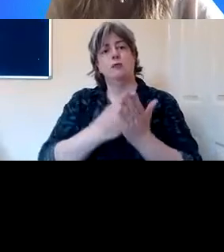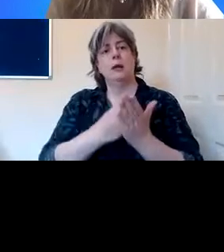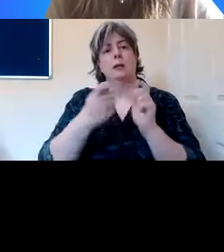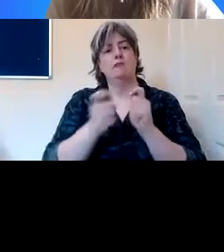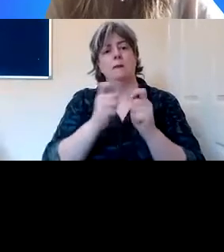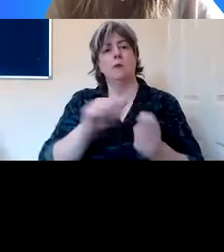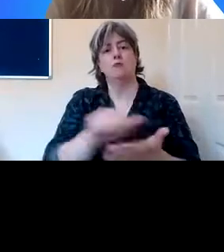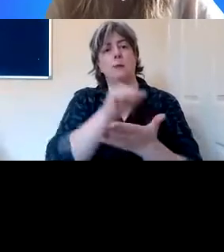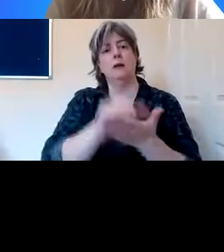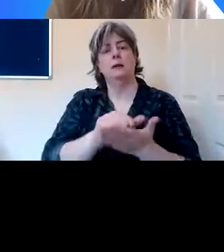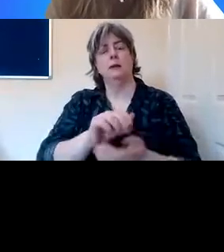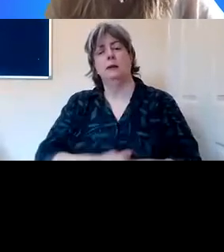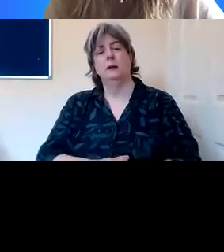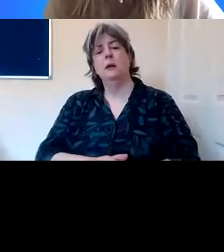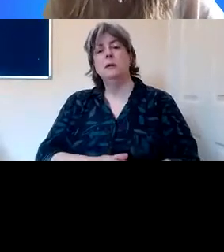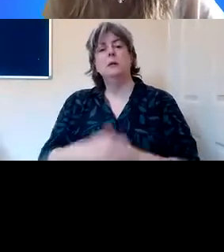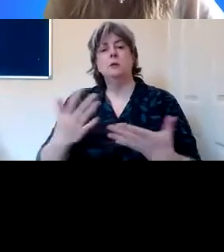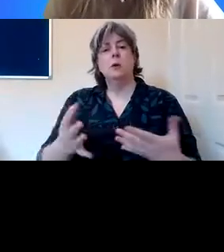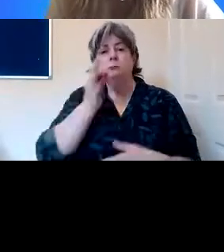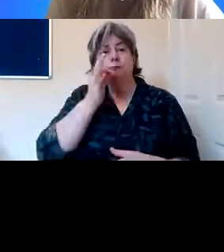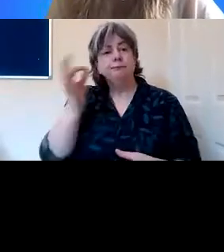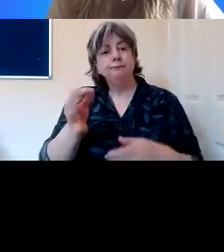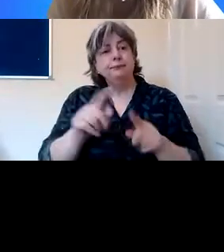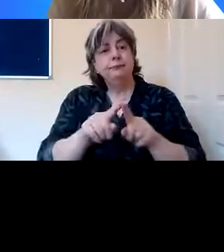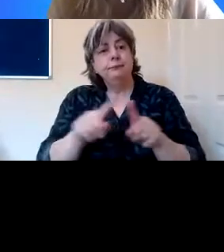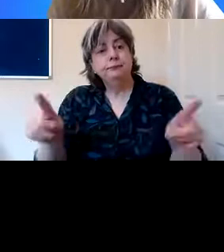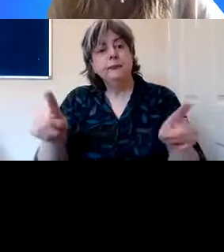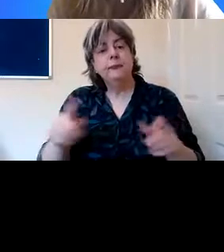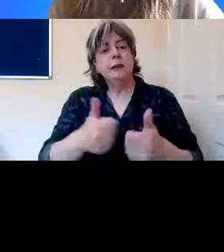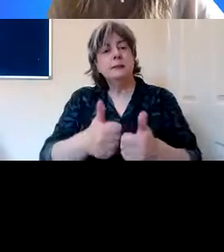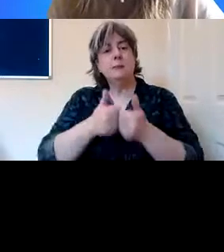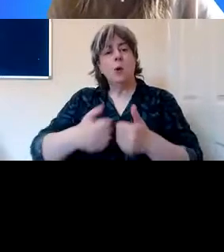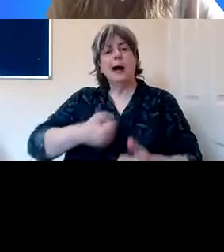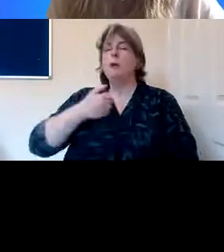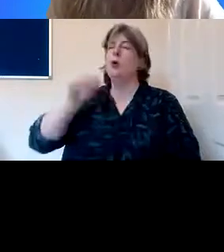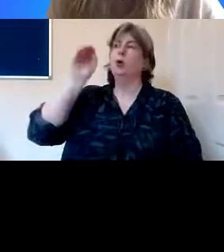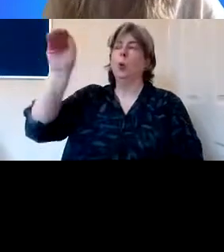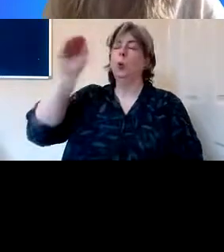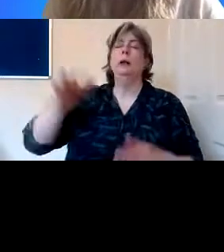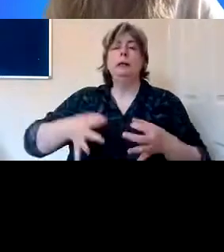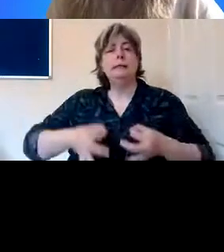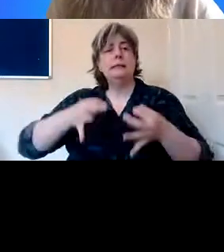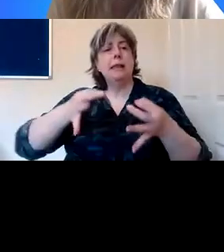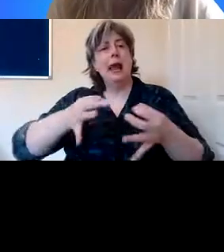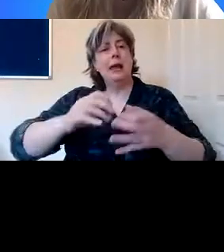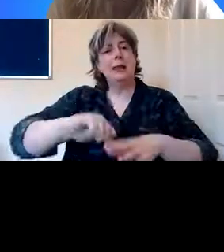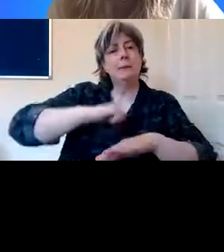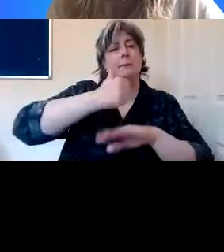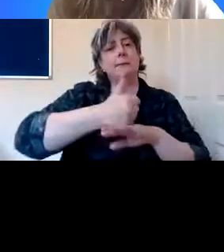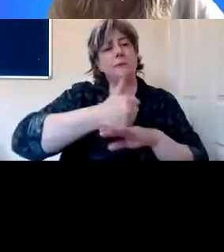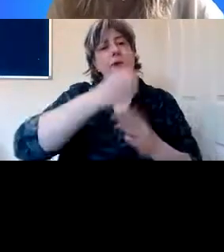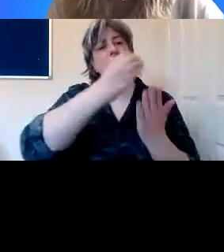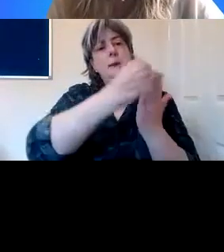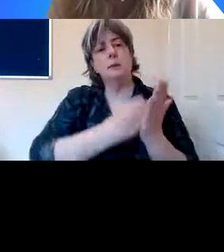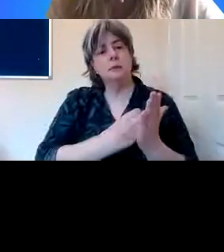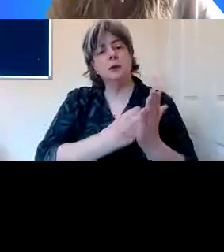properly. And we're calling on you to support our call to delay this implementation of the curriculum to allow schools the time